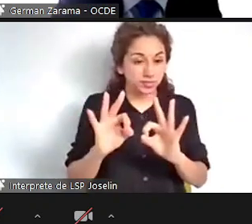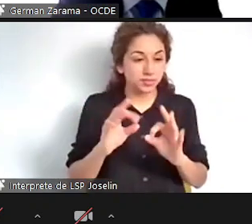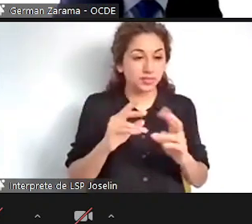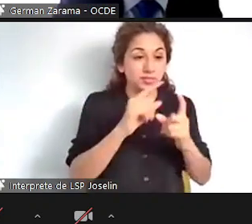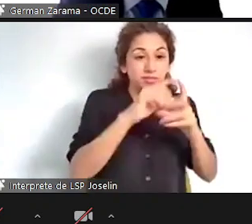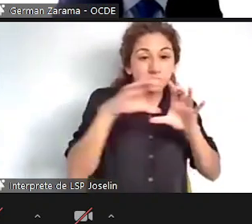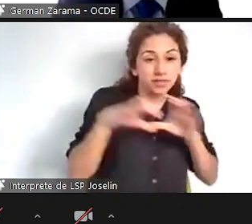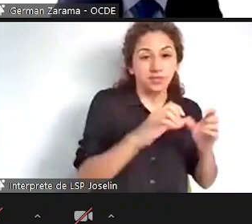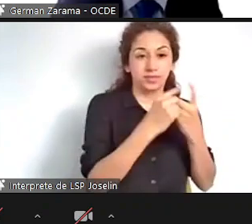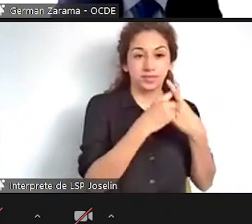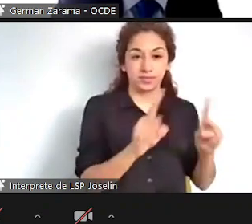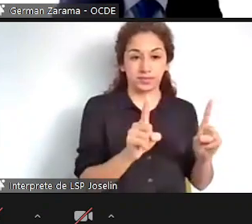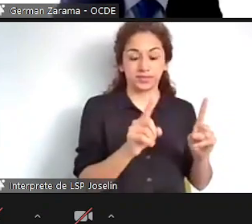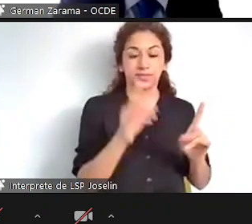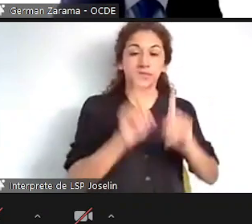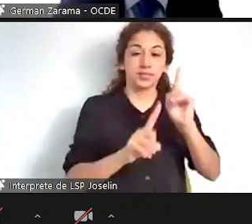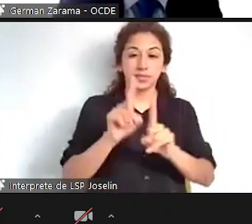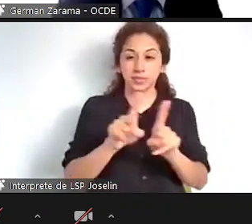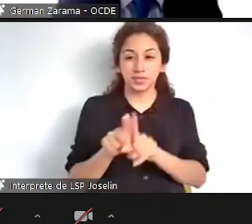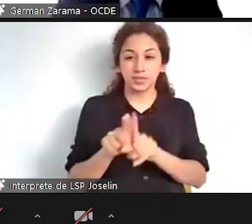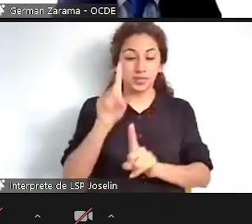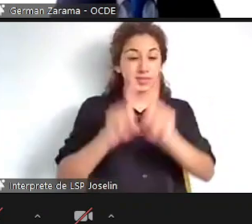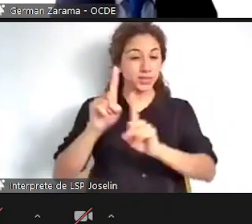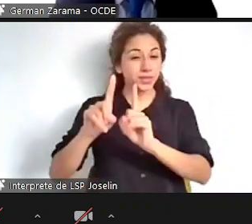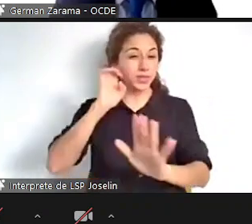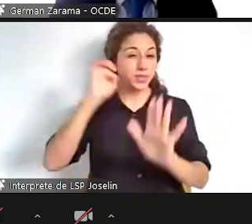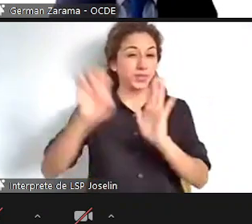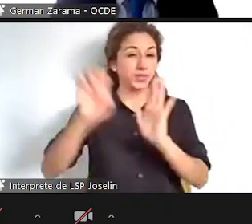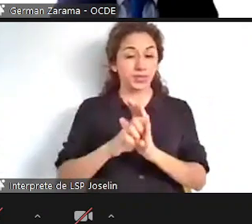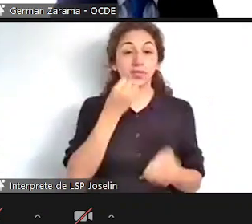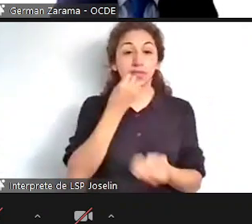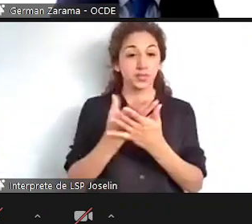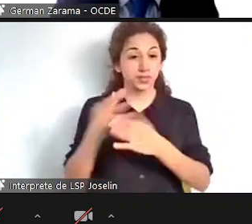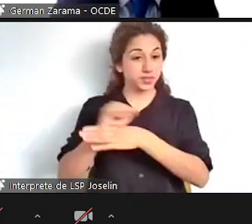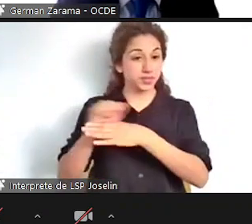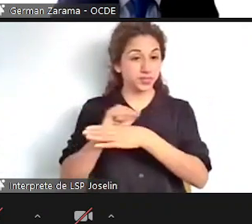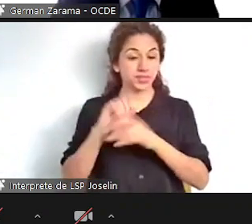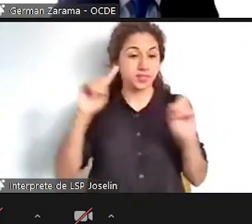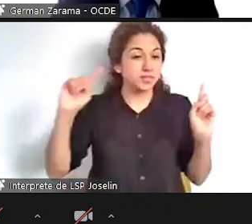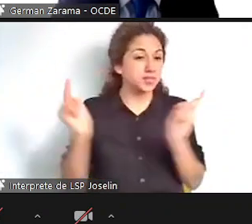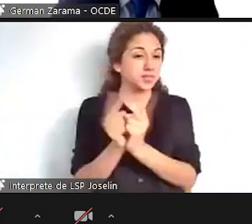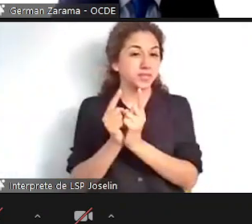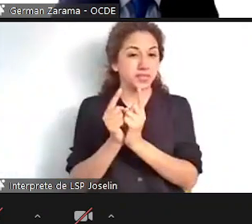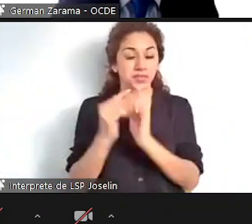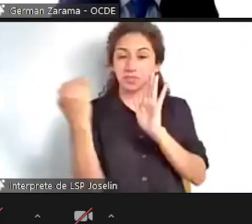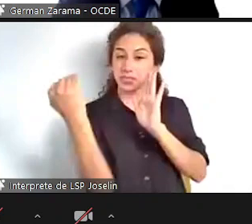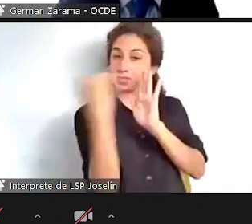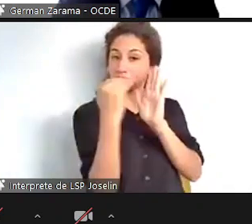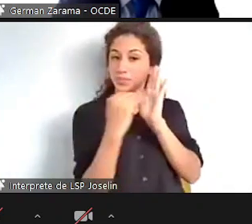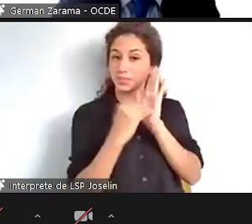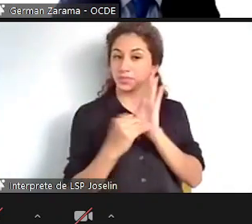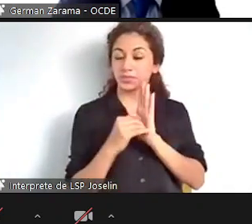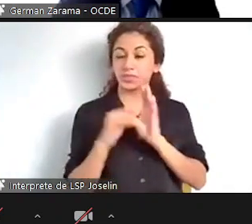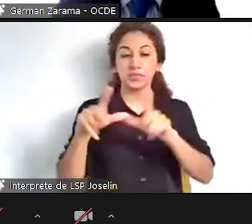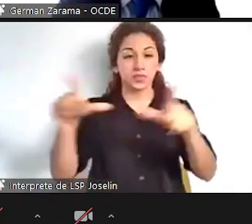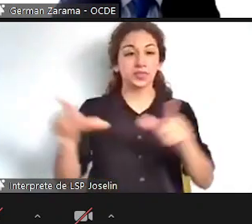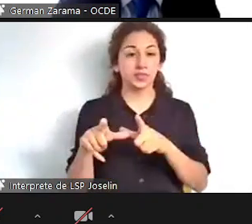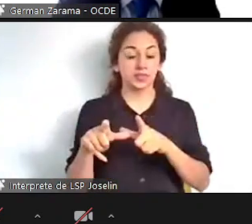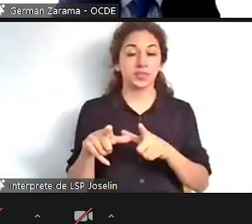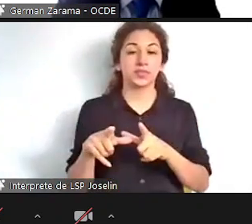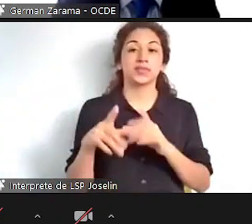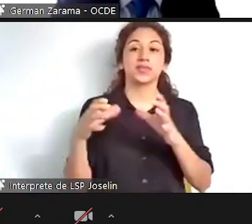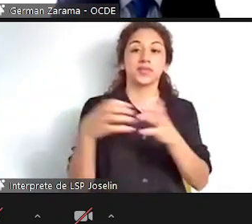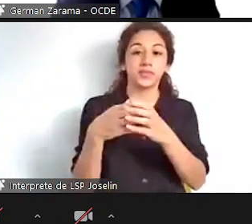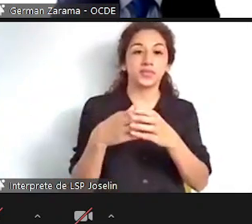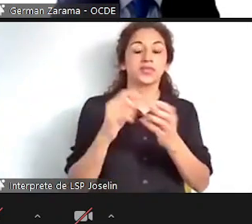do the same things and expect different results and just to give some examples of good practices of summary of those sectors